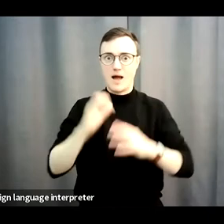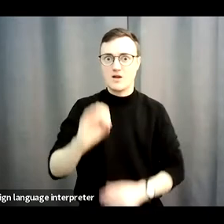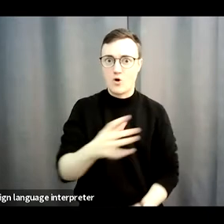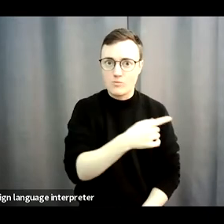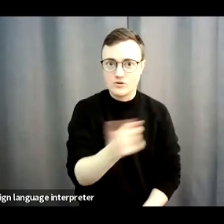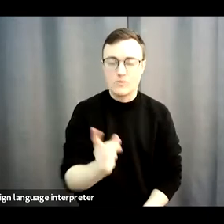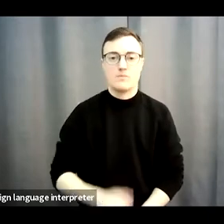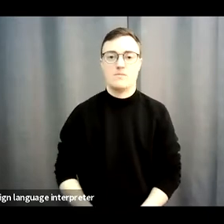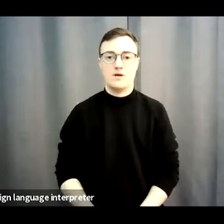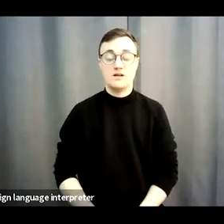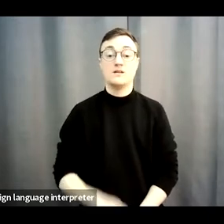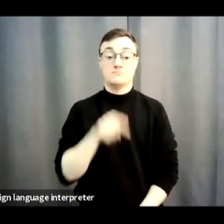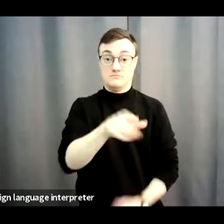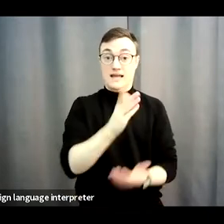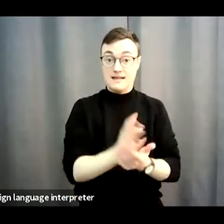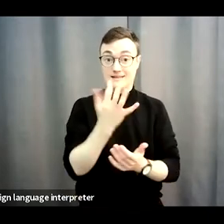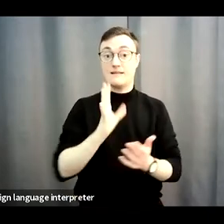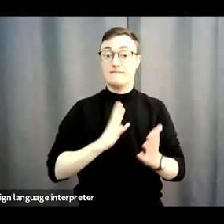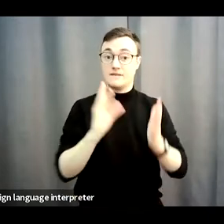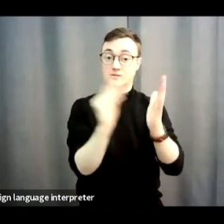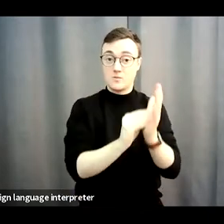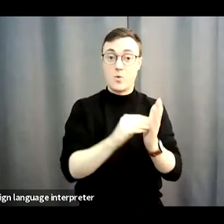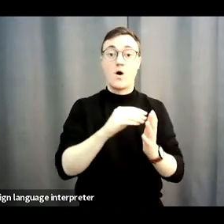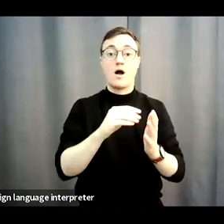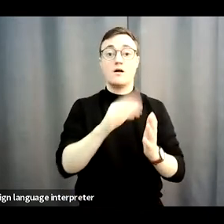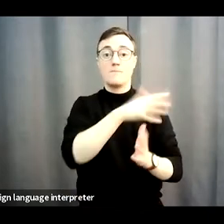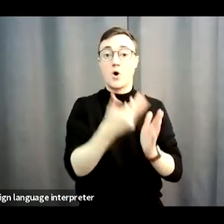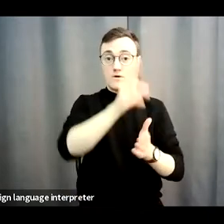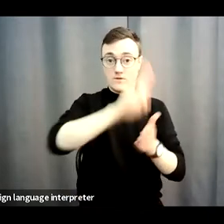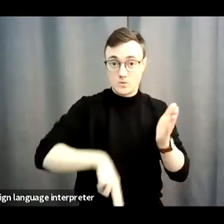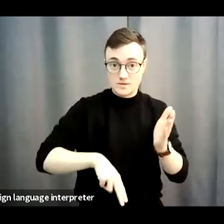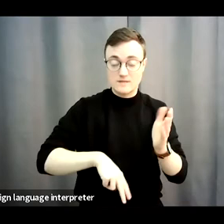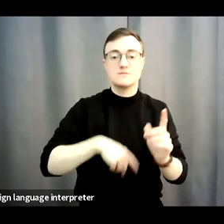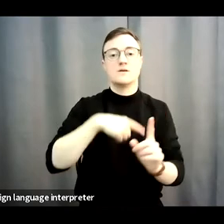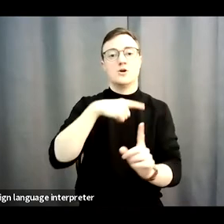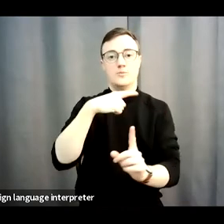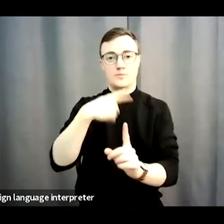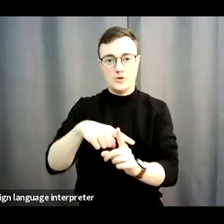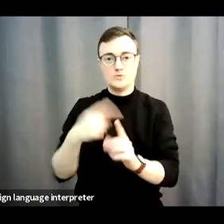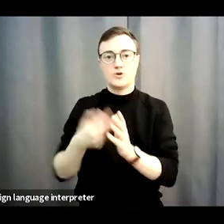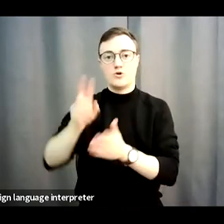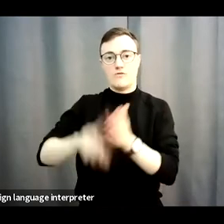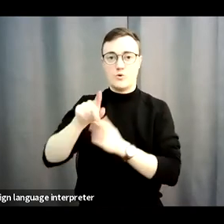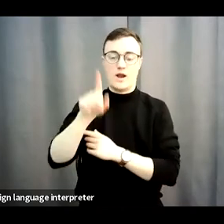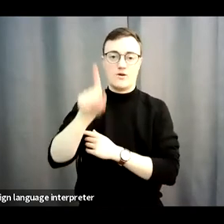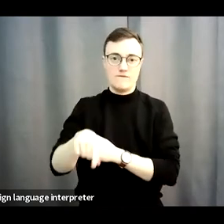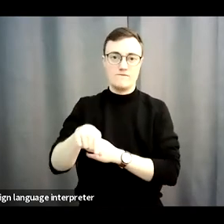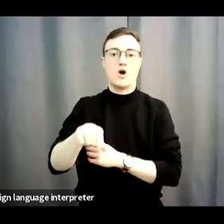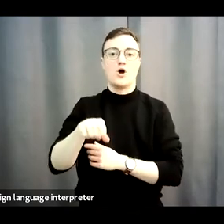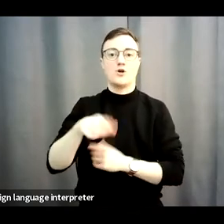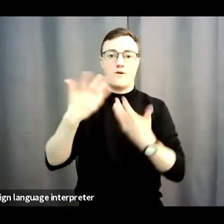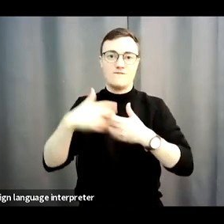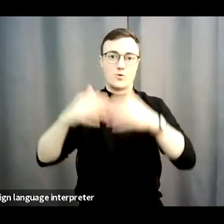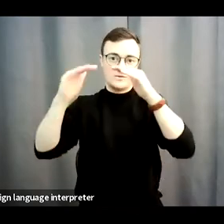the Convention on the Rights of the Child as well as the Convention on the Rights of Persons with Disabilities. My name is Charlotte